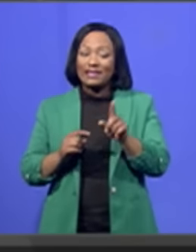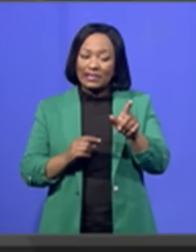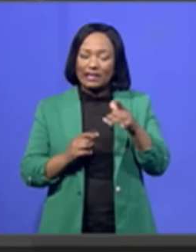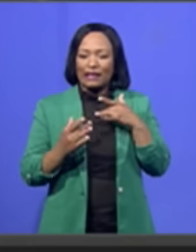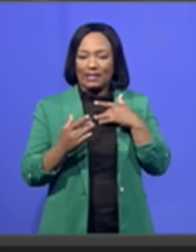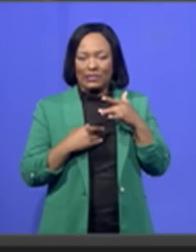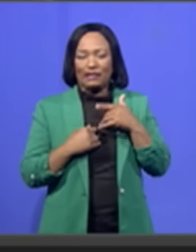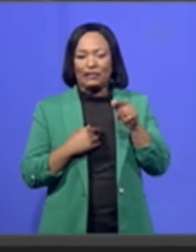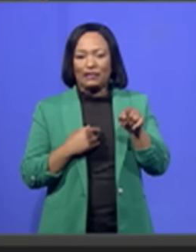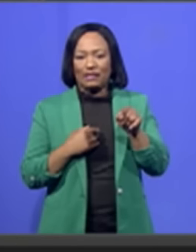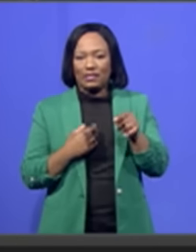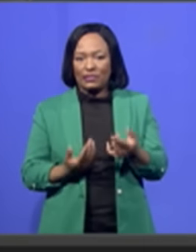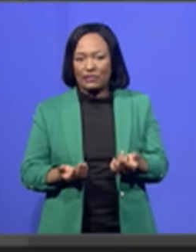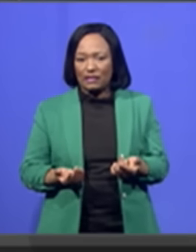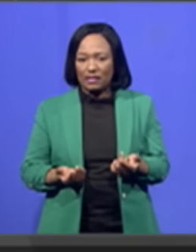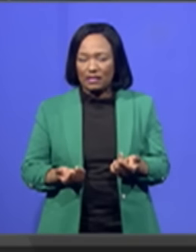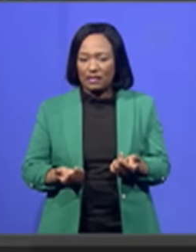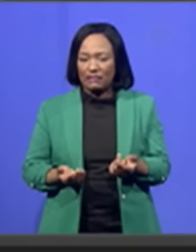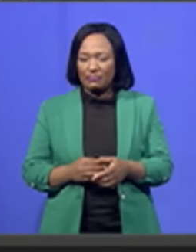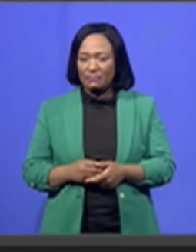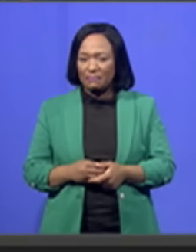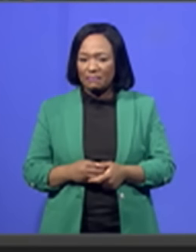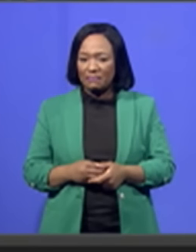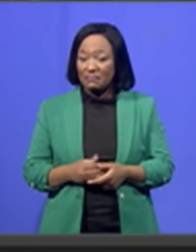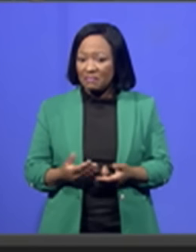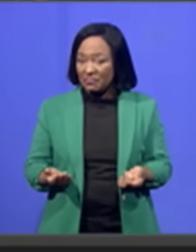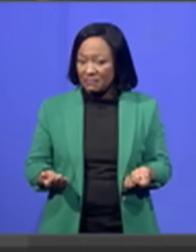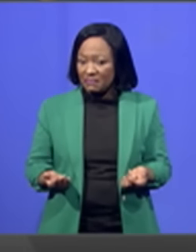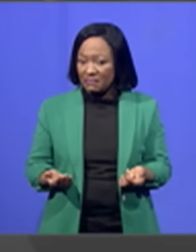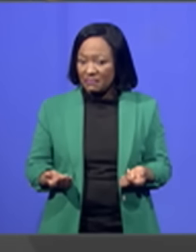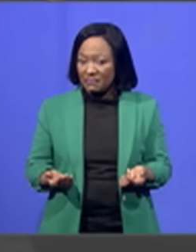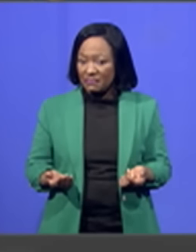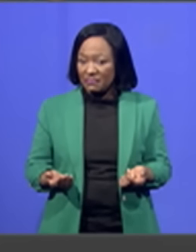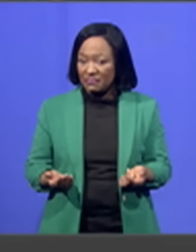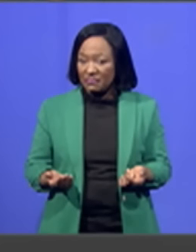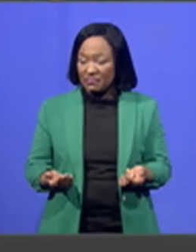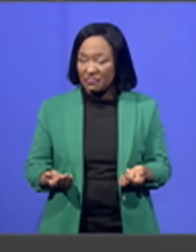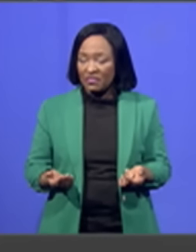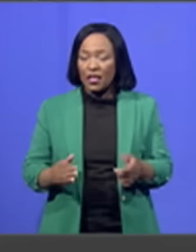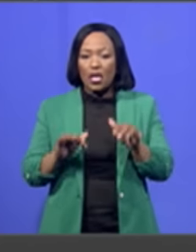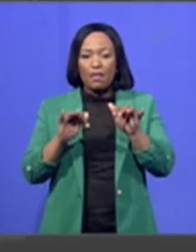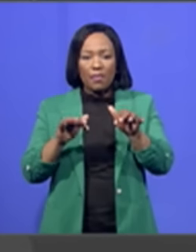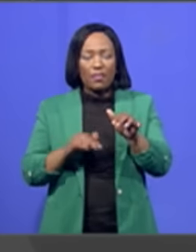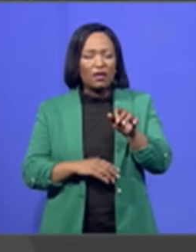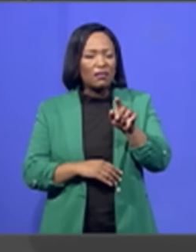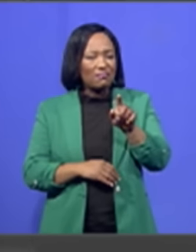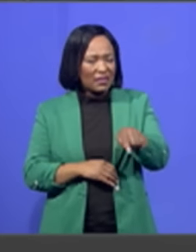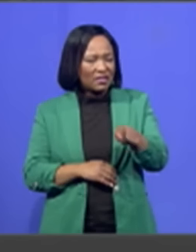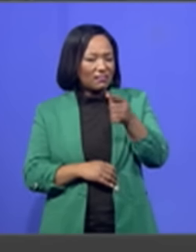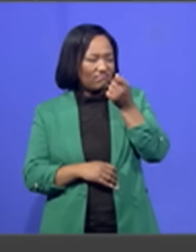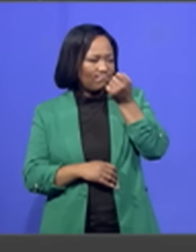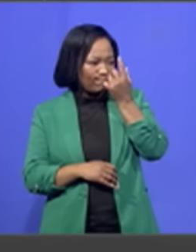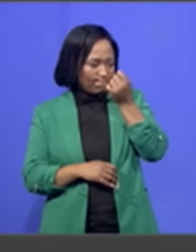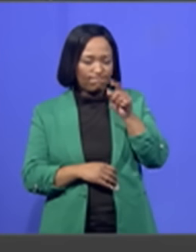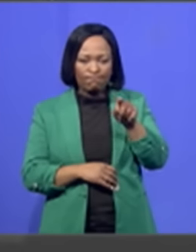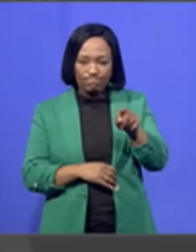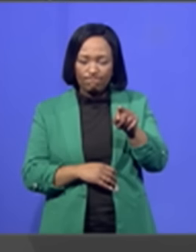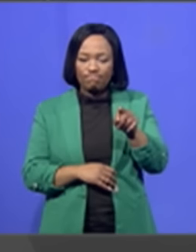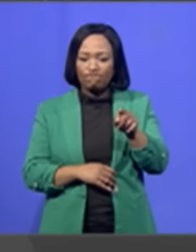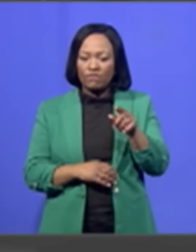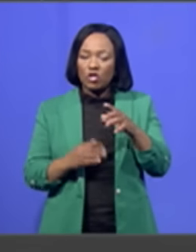because we should tolerate one another. People should understand and try to